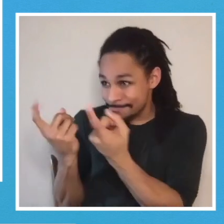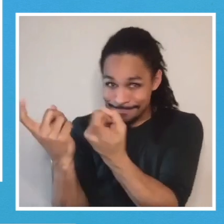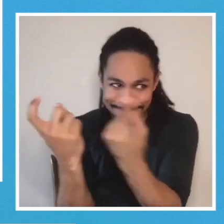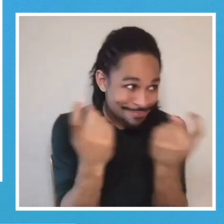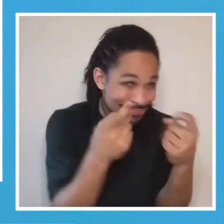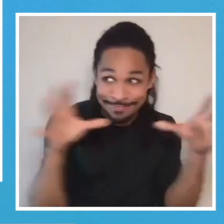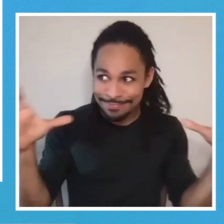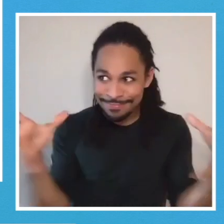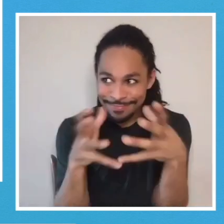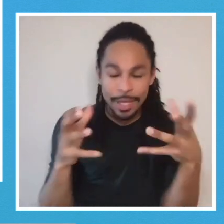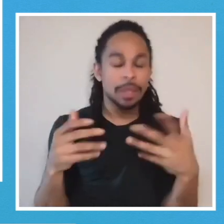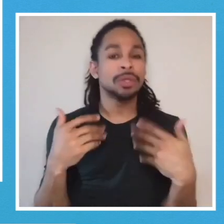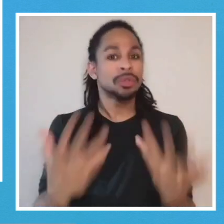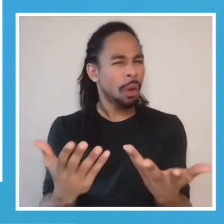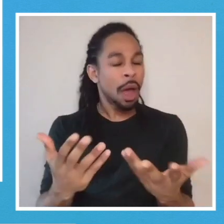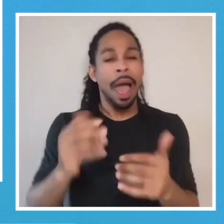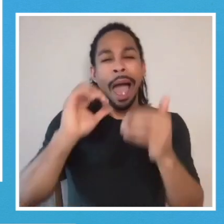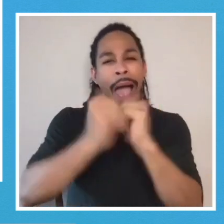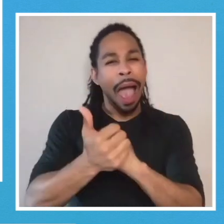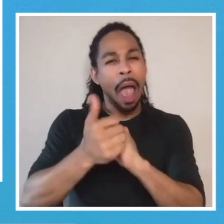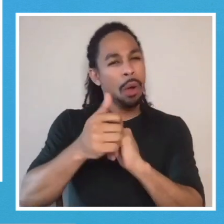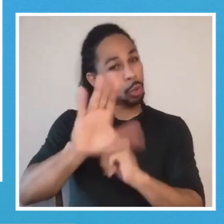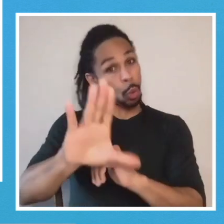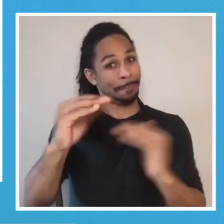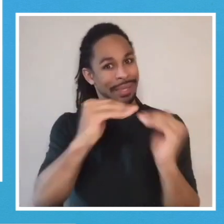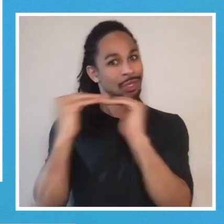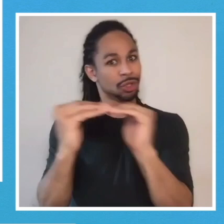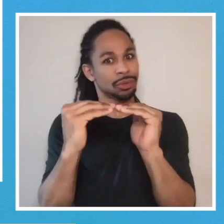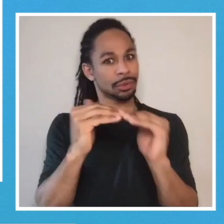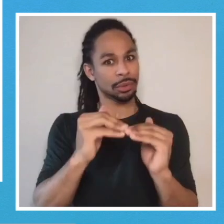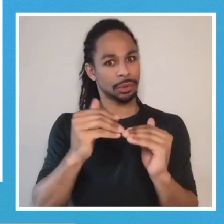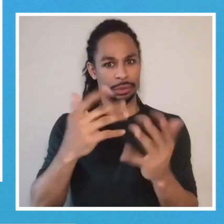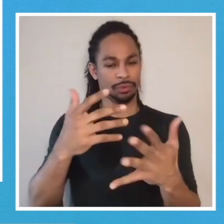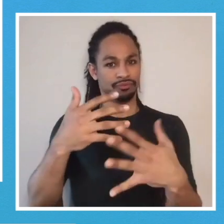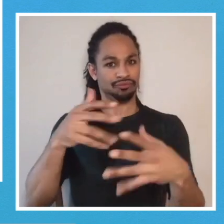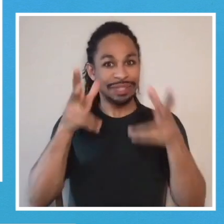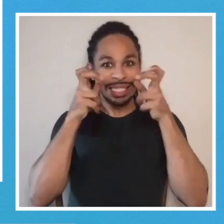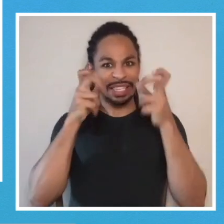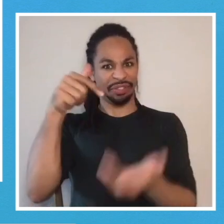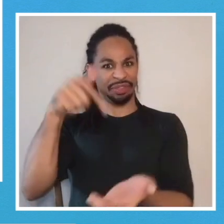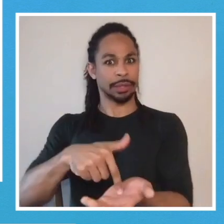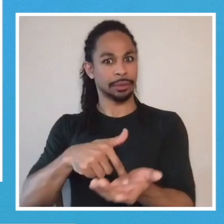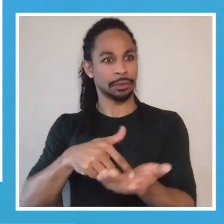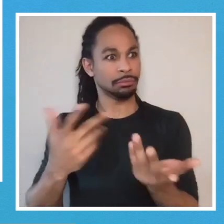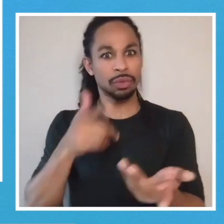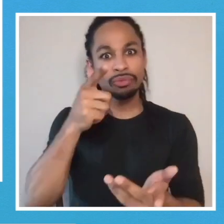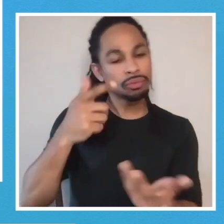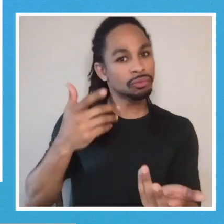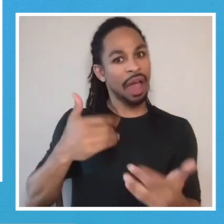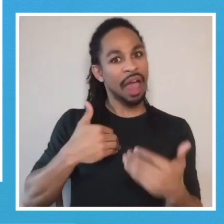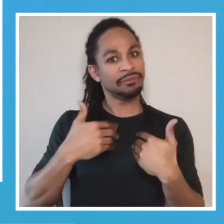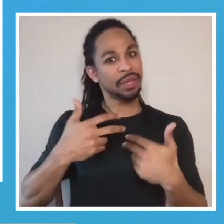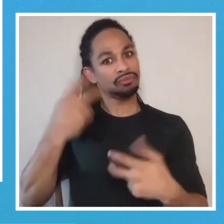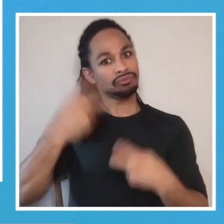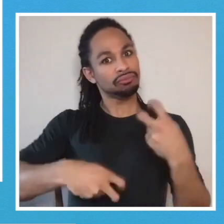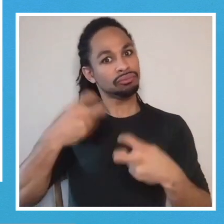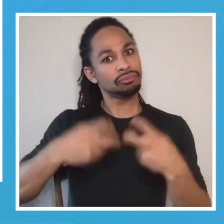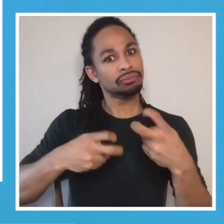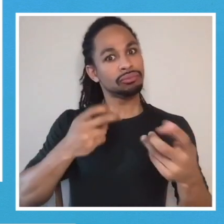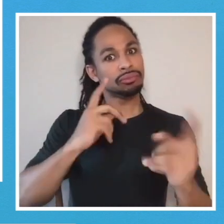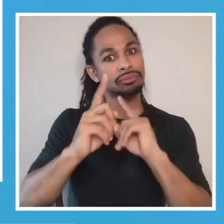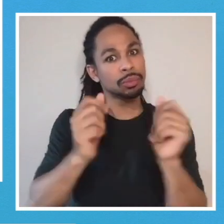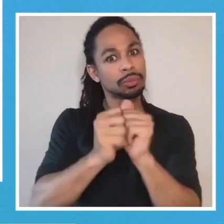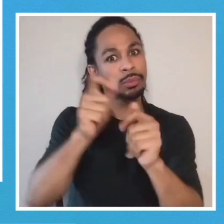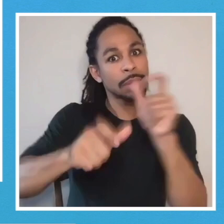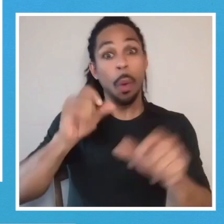received by your peers? Do you see folks being willing to pull away? Are you having difficult conversations with people, or are they getting it pretty